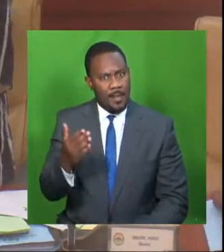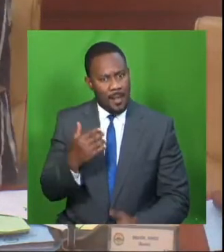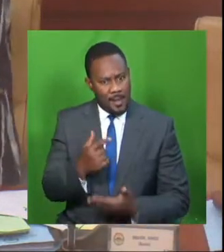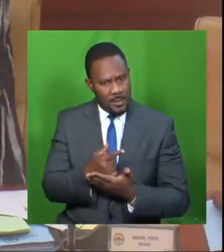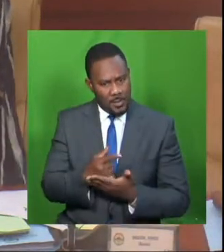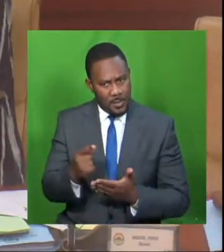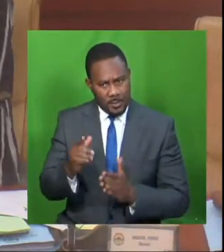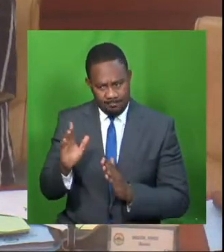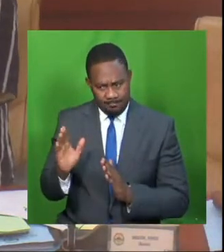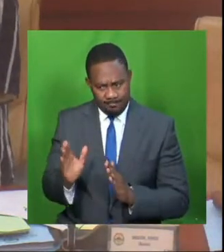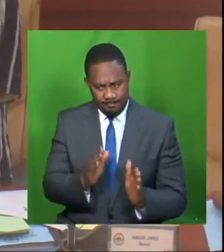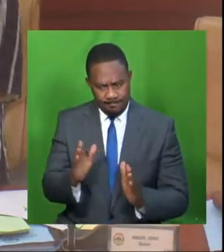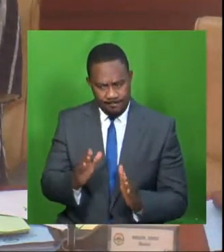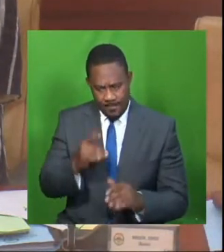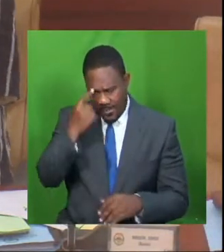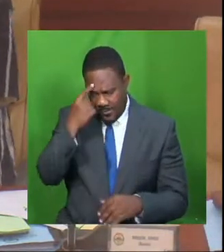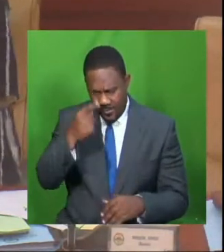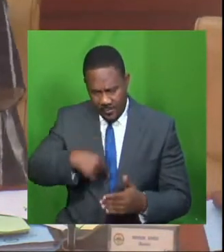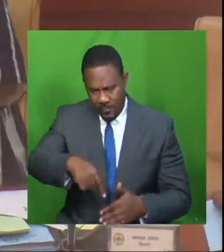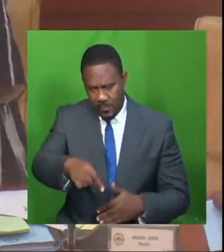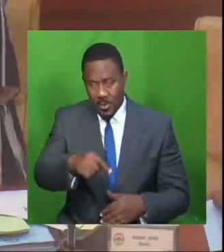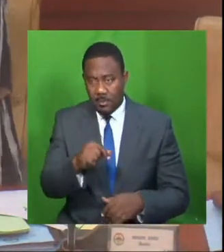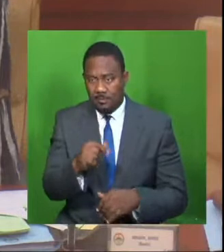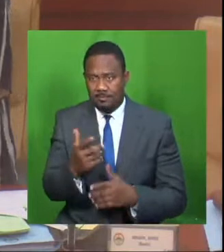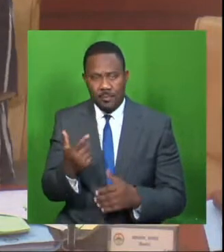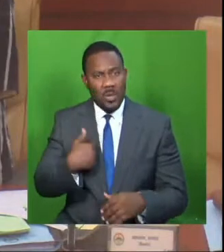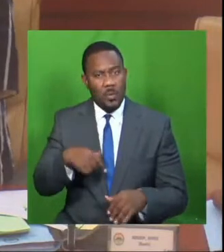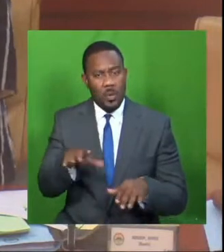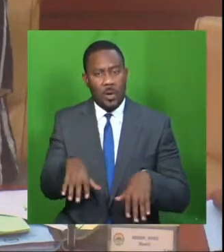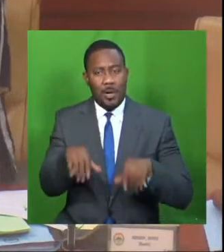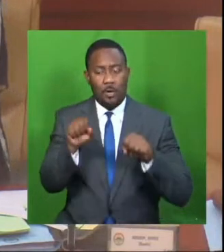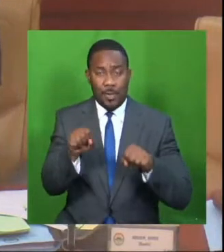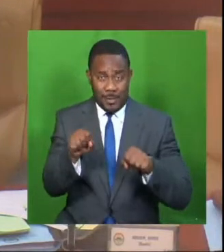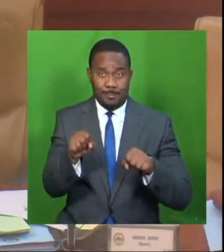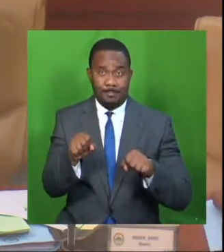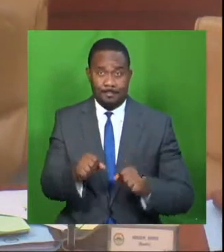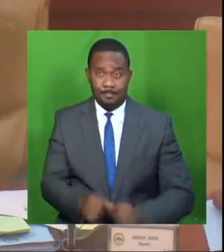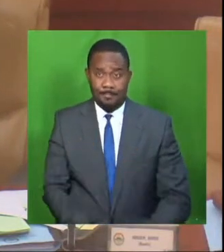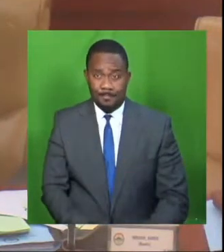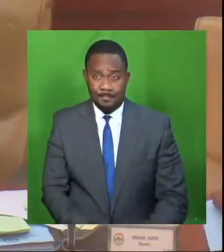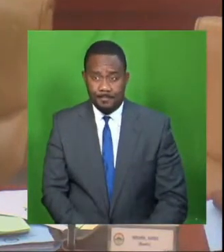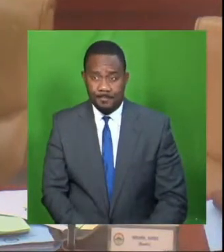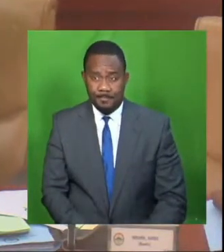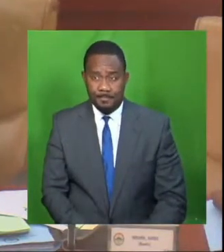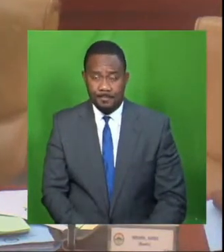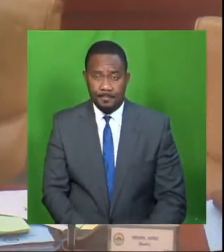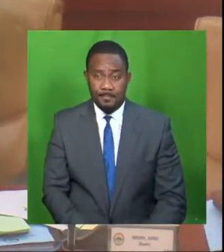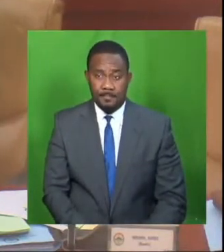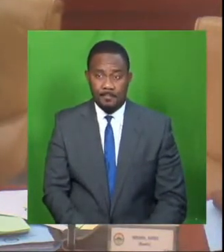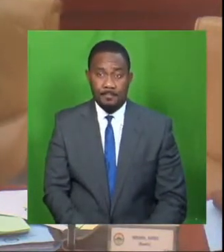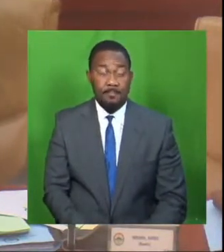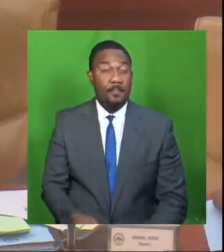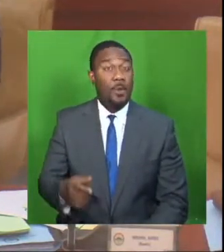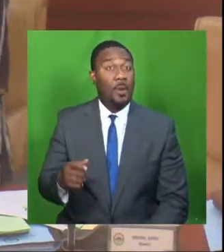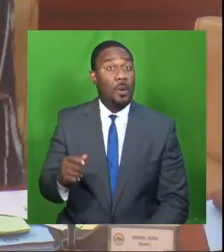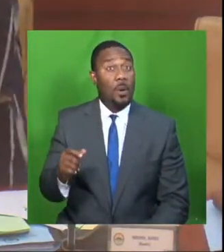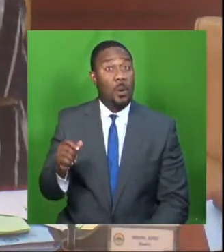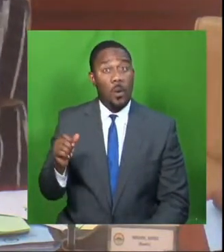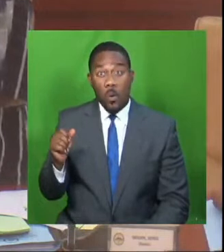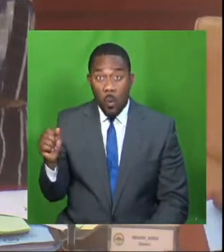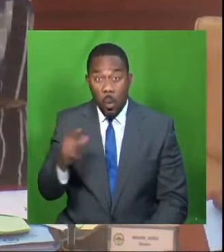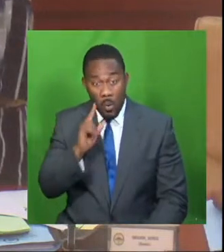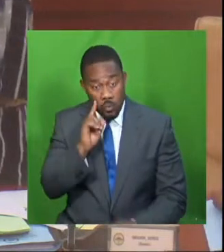J. Mr. Speaker, and I'm strengthening that one with Order 1602.